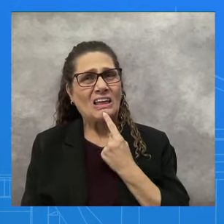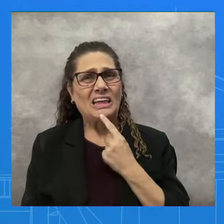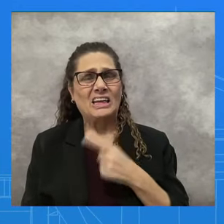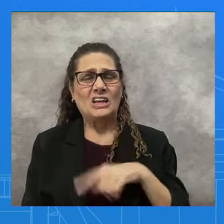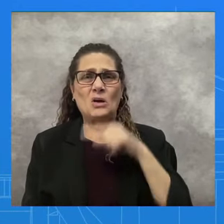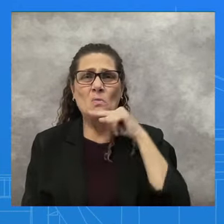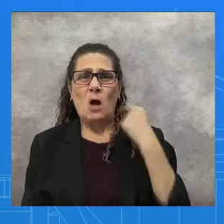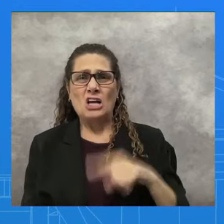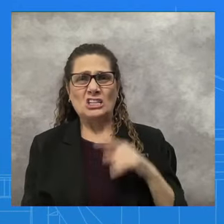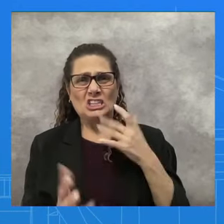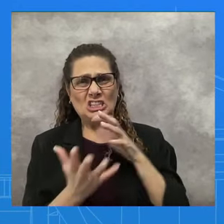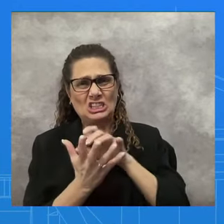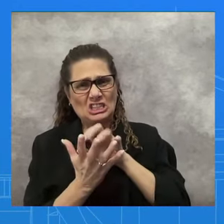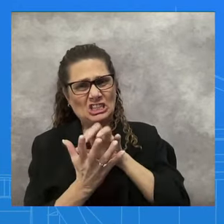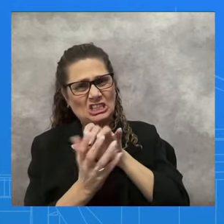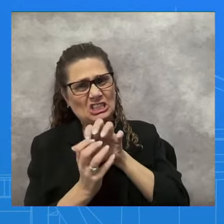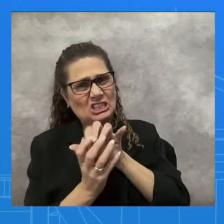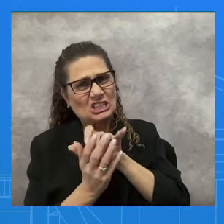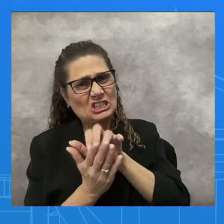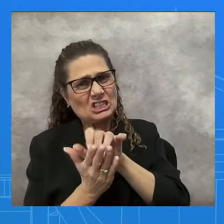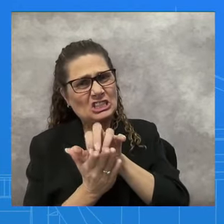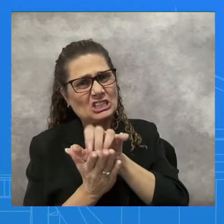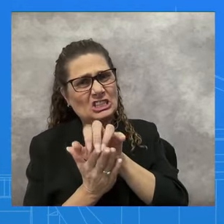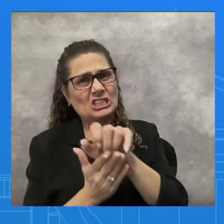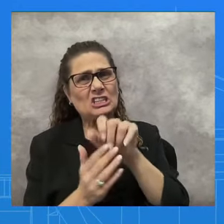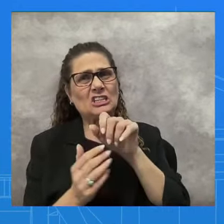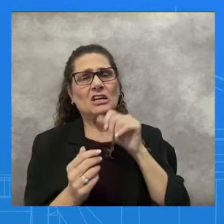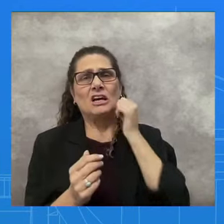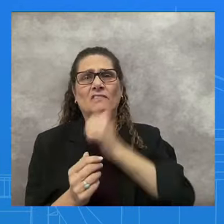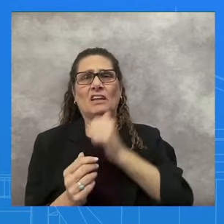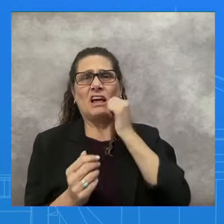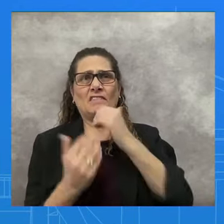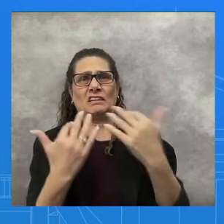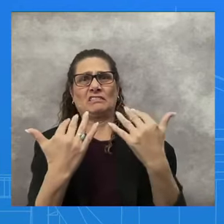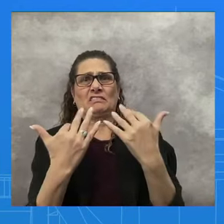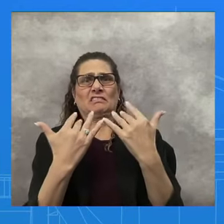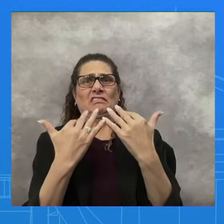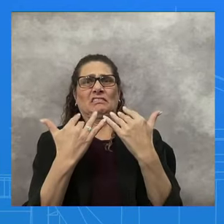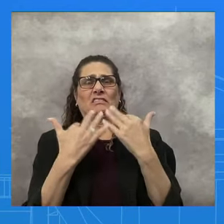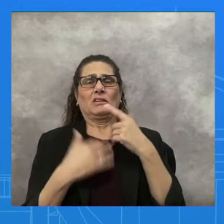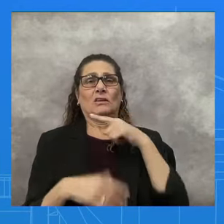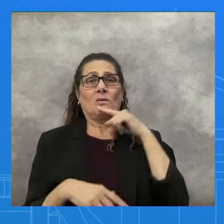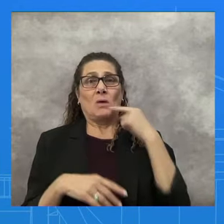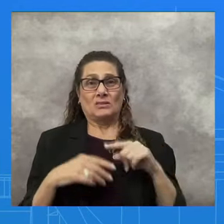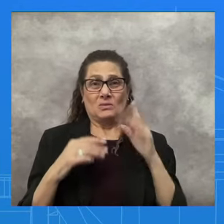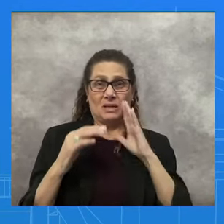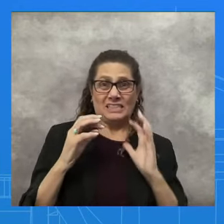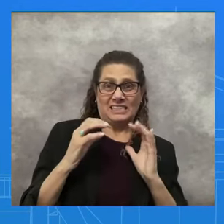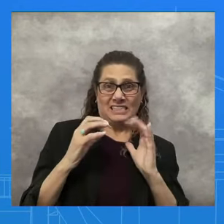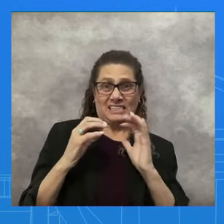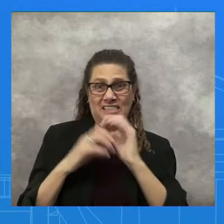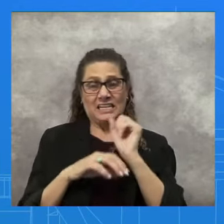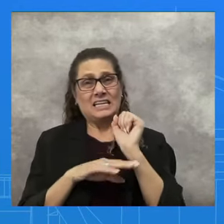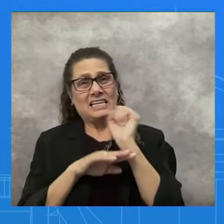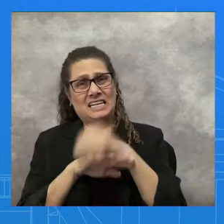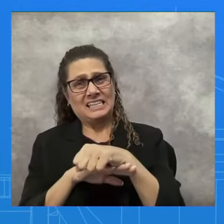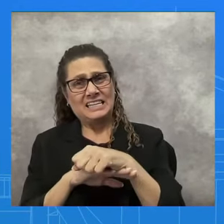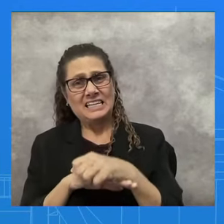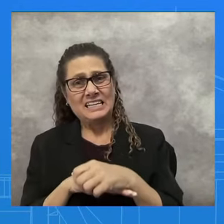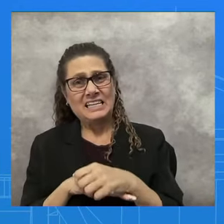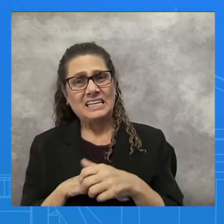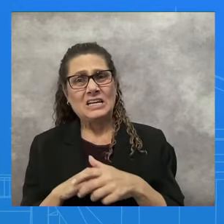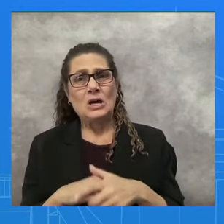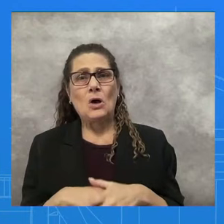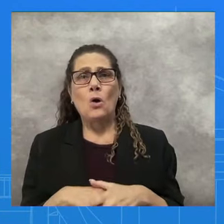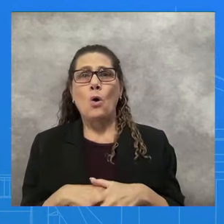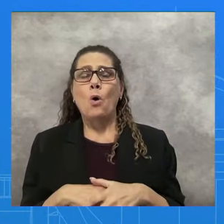day. Avdiivka is at risk of falling into Russian control. In very large part, this is happening because the Ukrainian forces on the ground